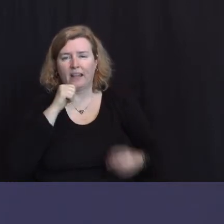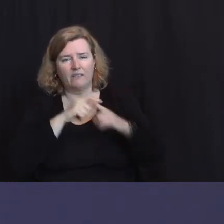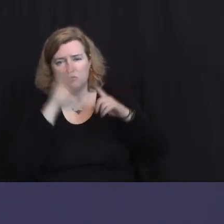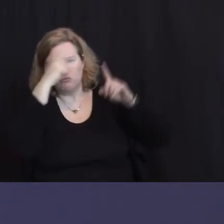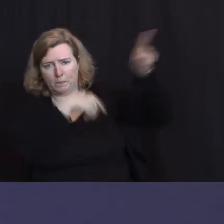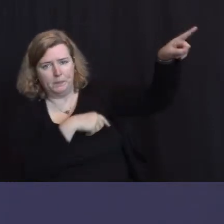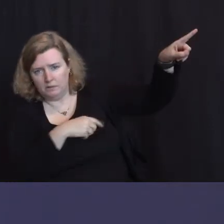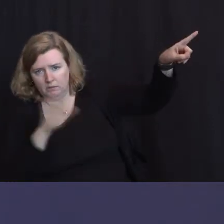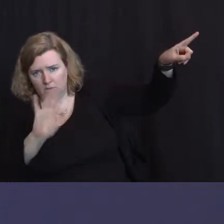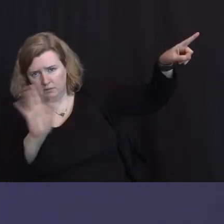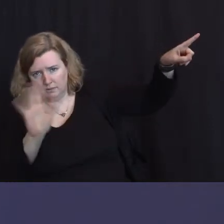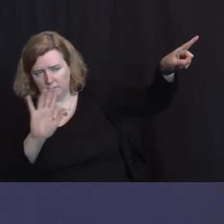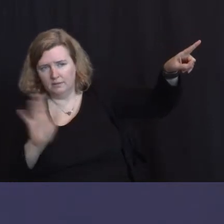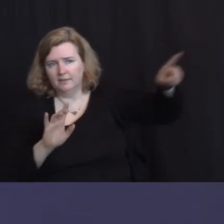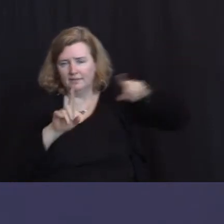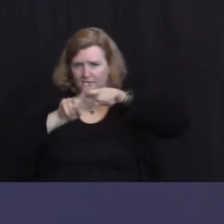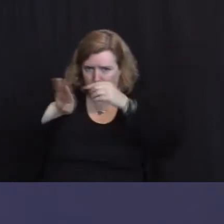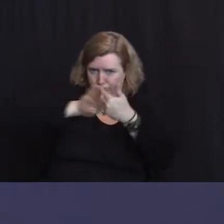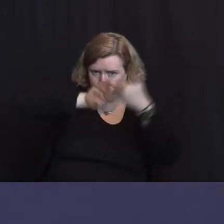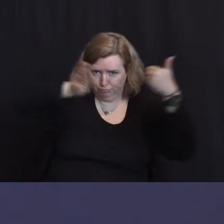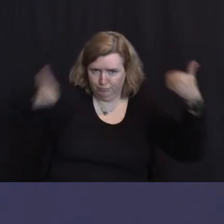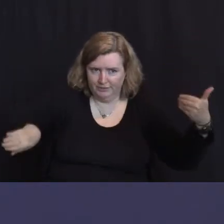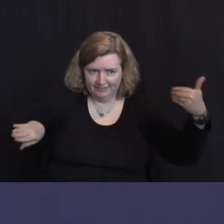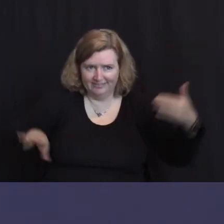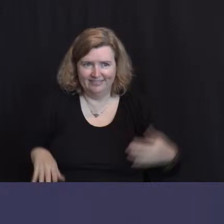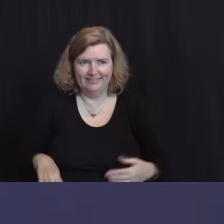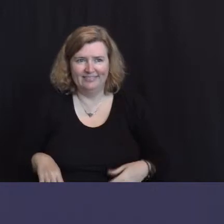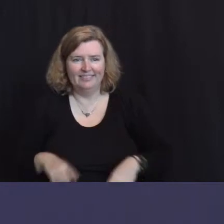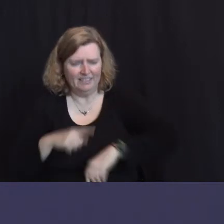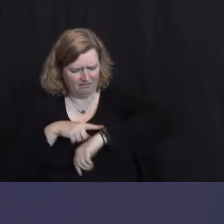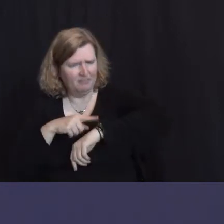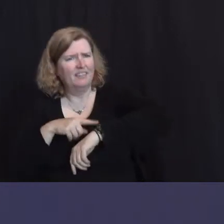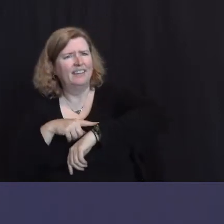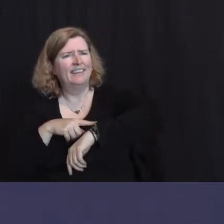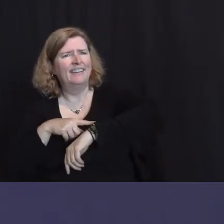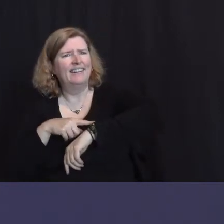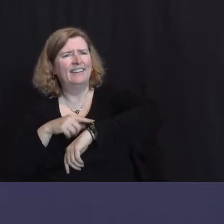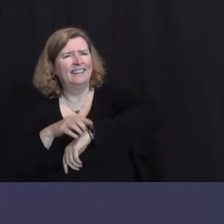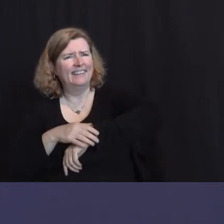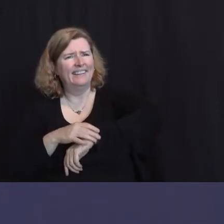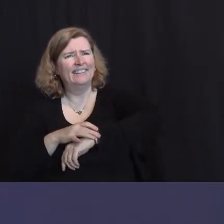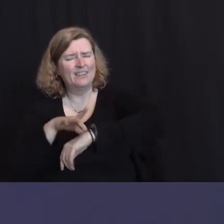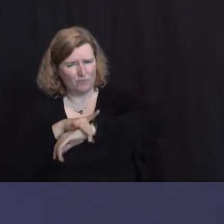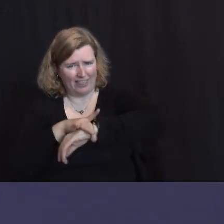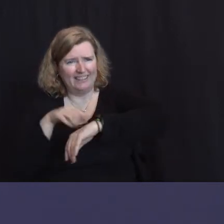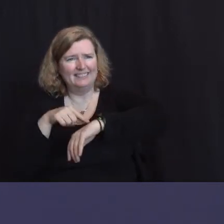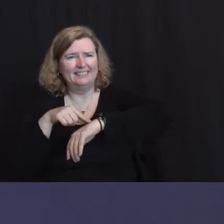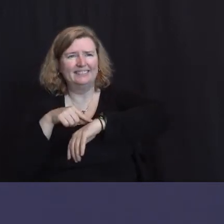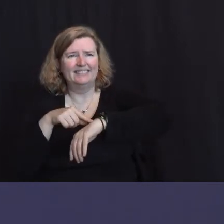with us, with Pat and myself and others at the Survivors of the Triangle, very solemn